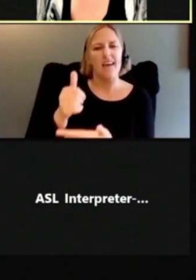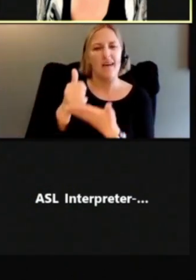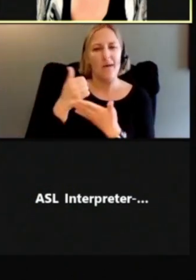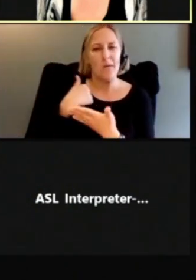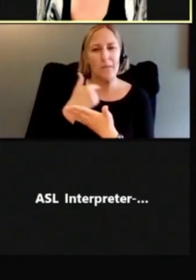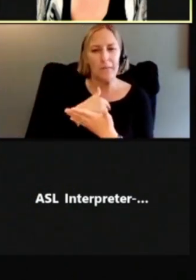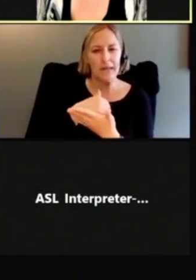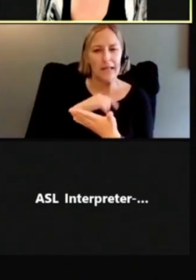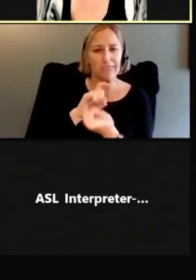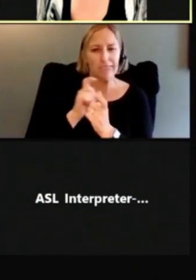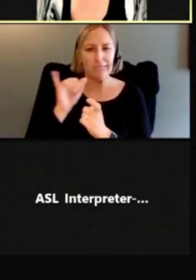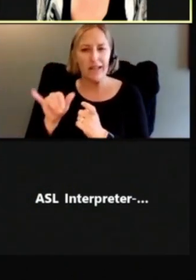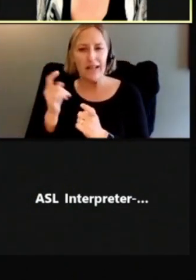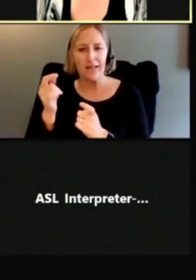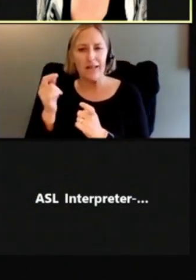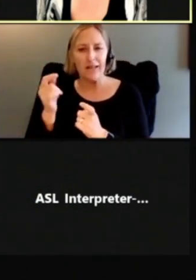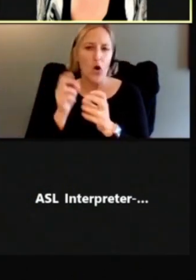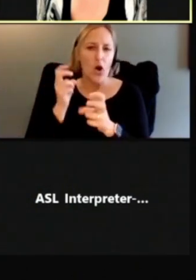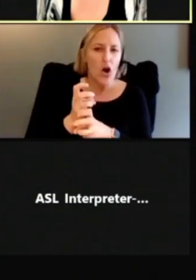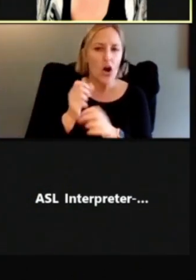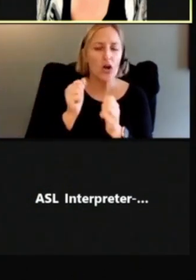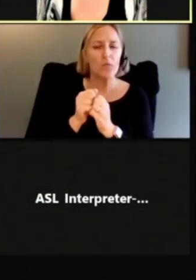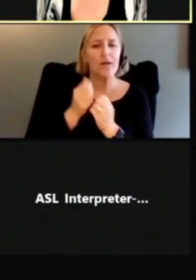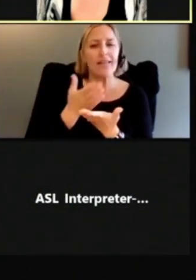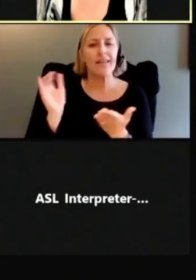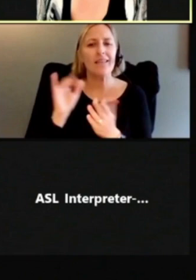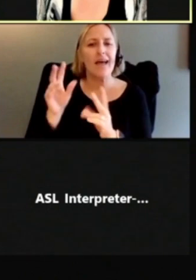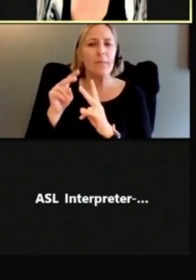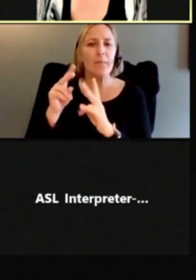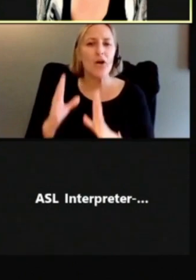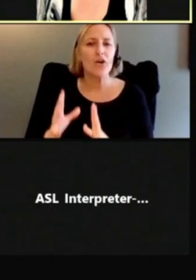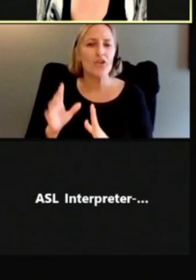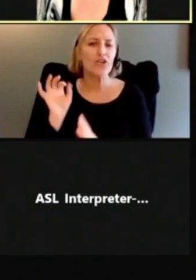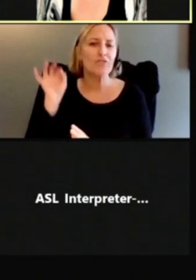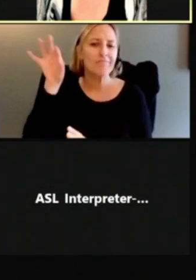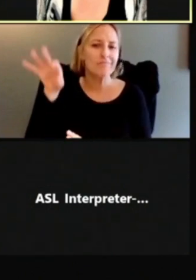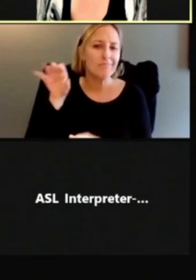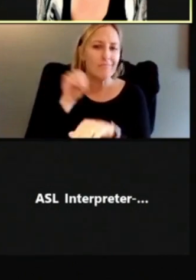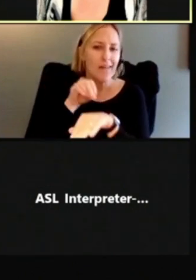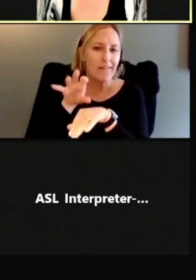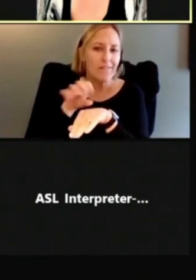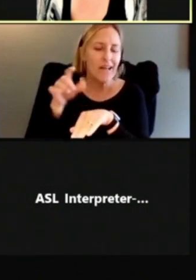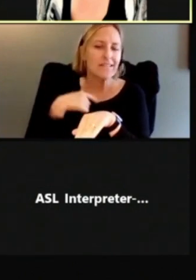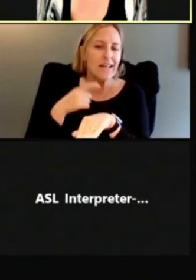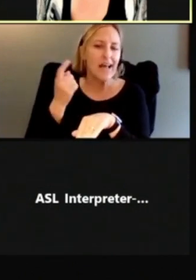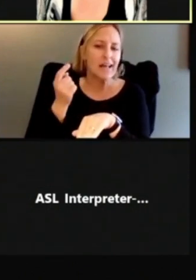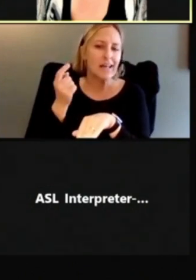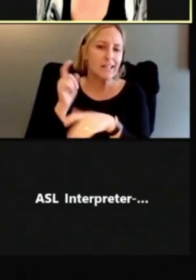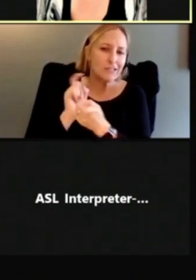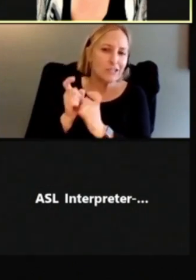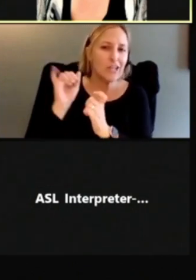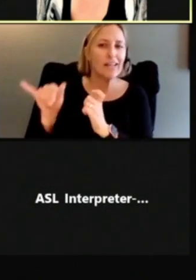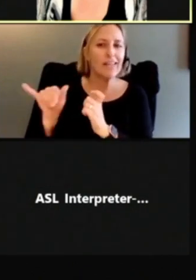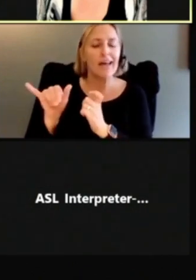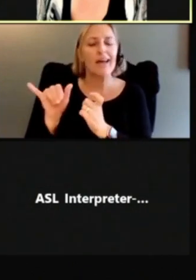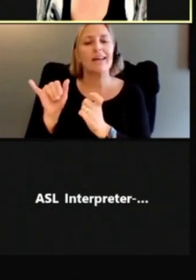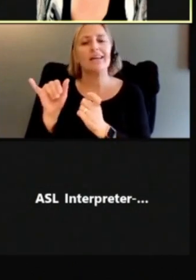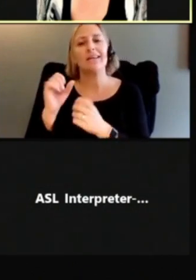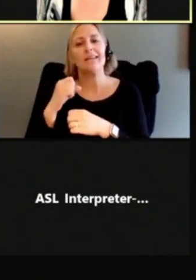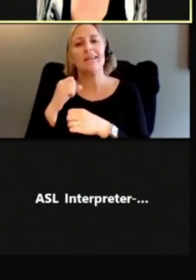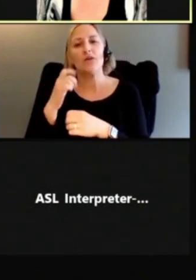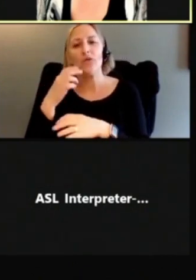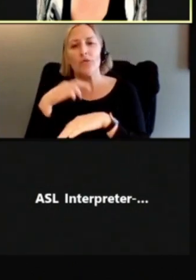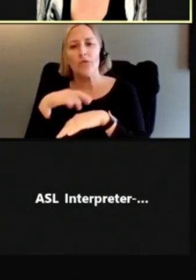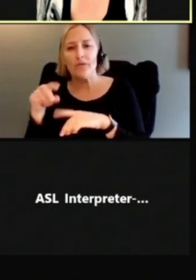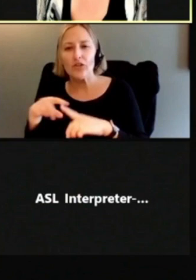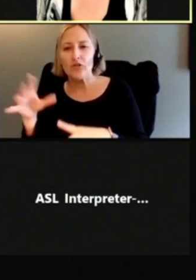more difficult with things like partner tips, but I just kind of made that shift to referring to mom as